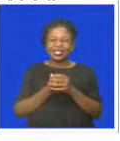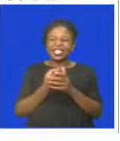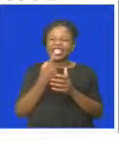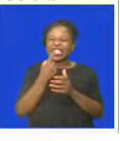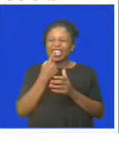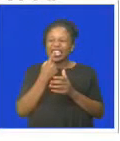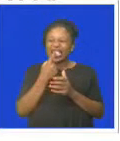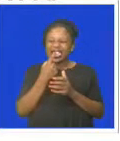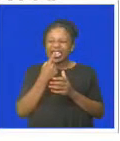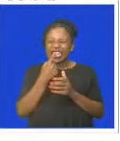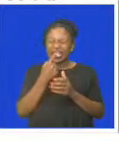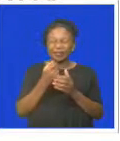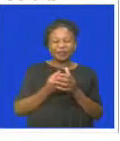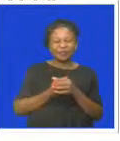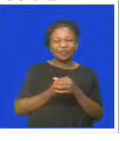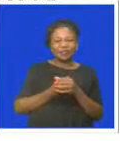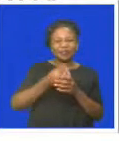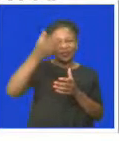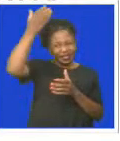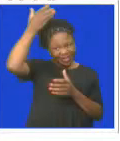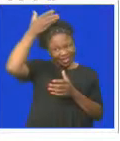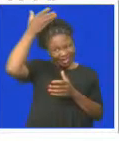dentist, nurse,